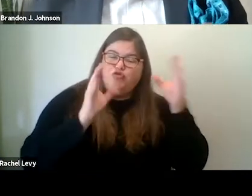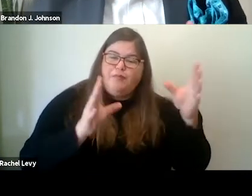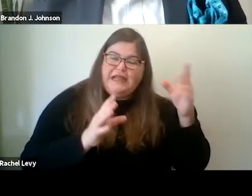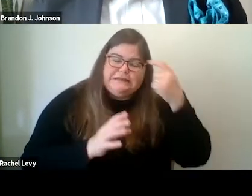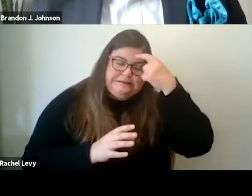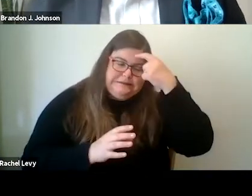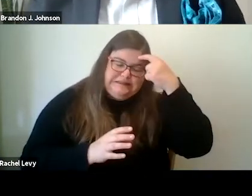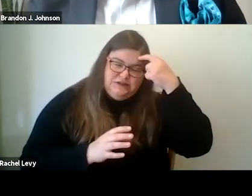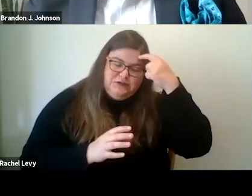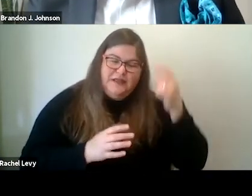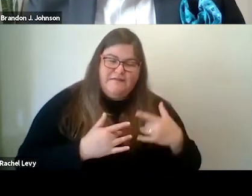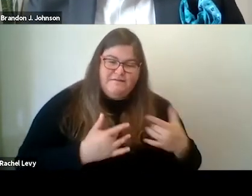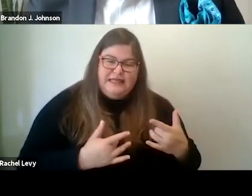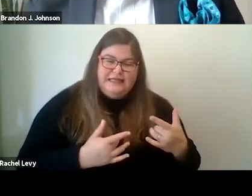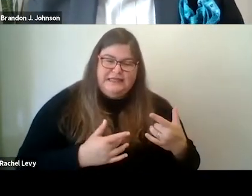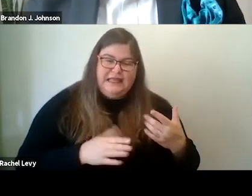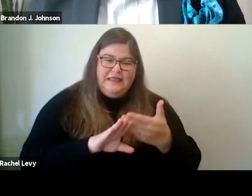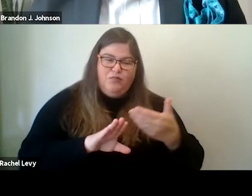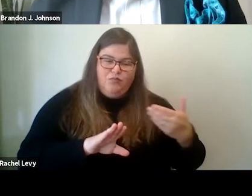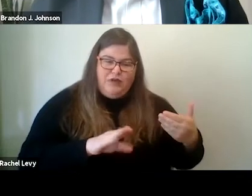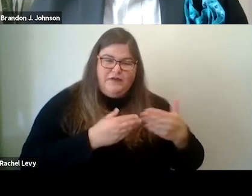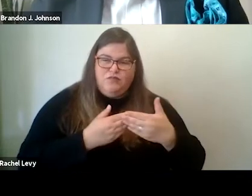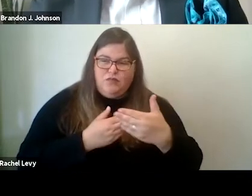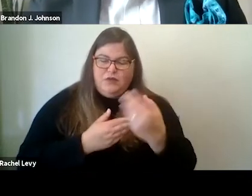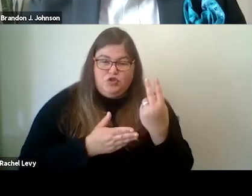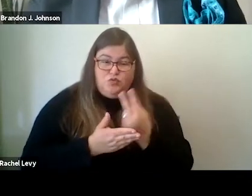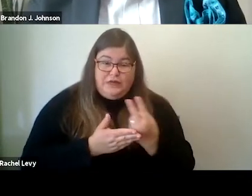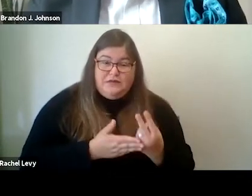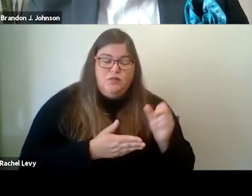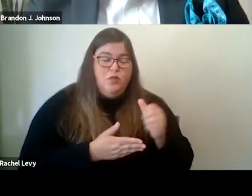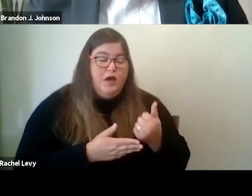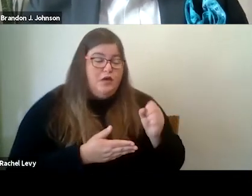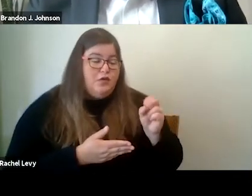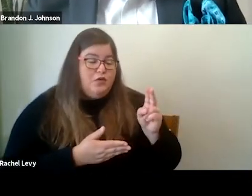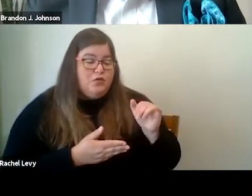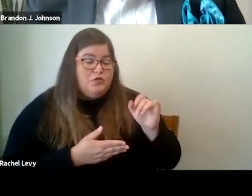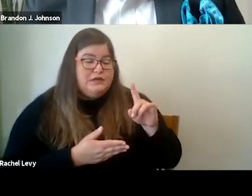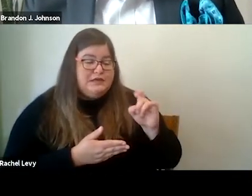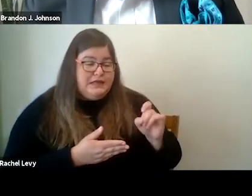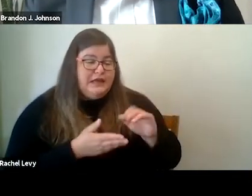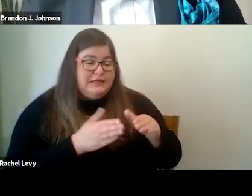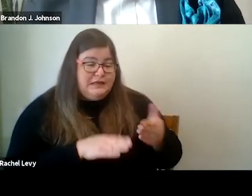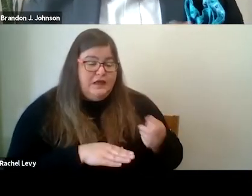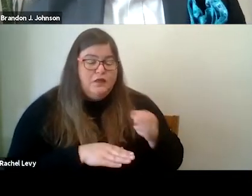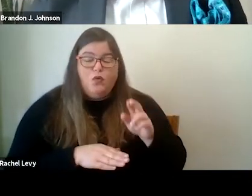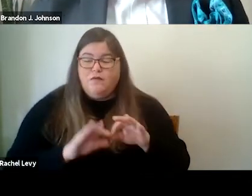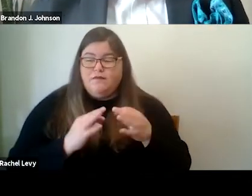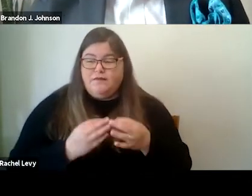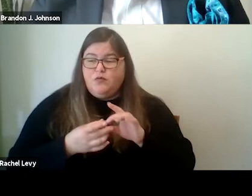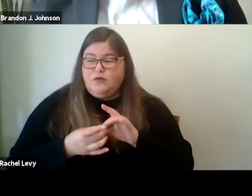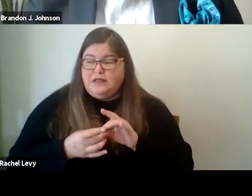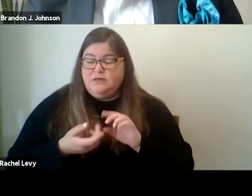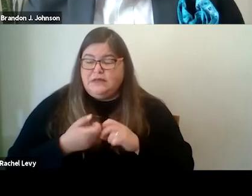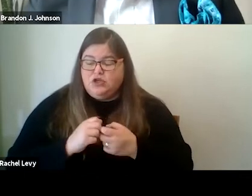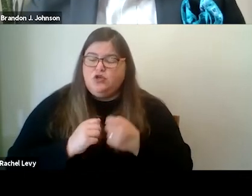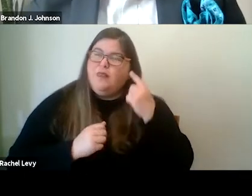around in the previous or upcoming 2 weeks of the suicide death, along with family relationship issues. As we think about